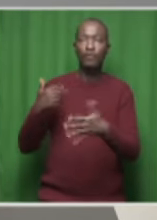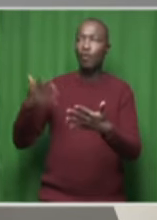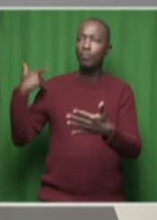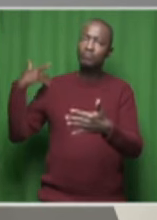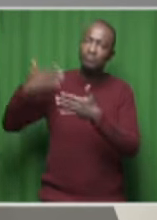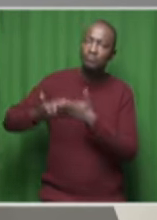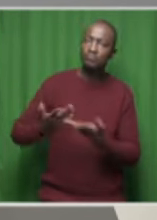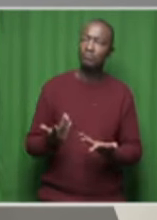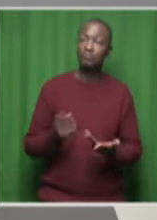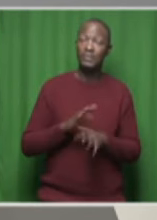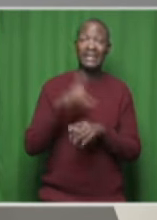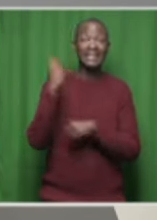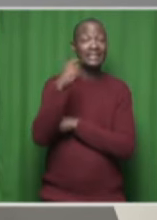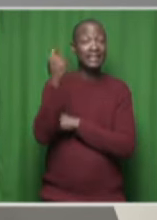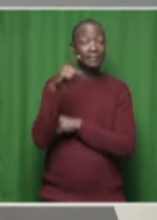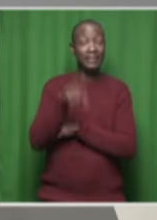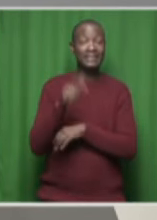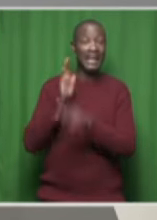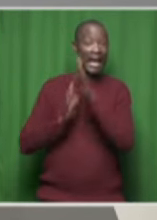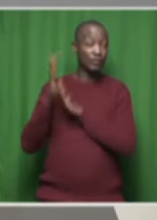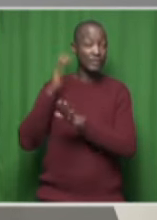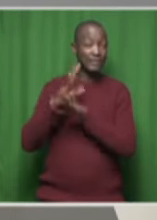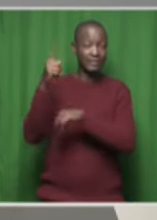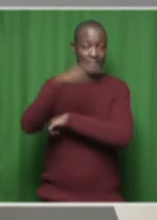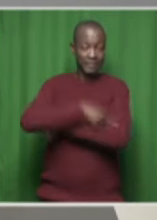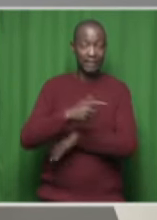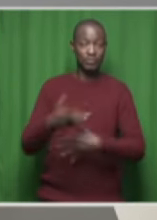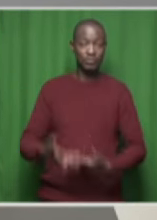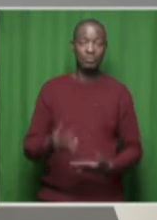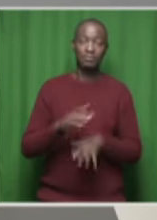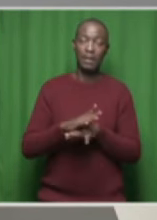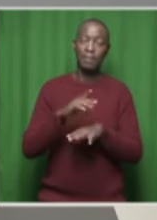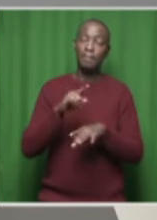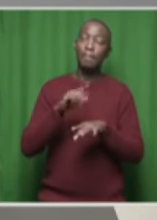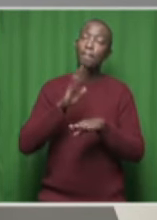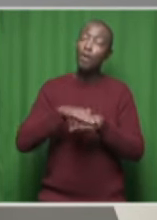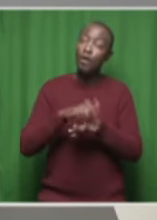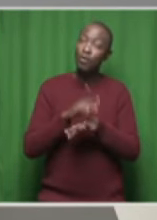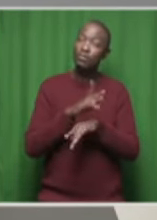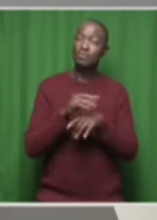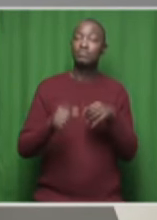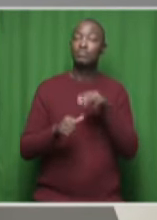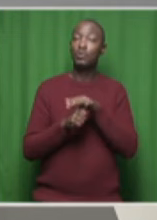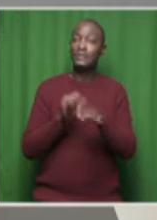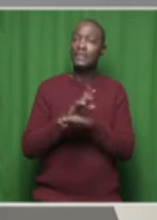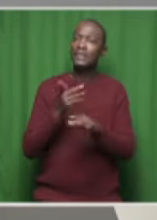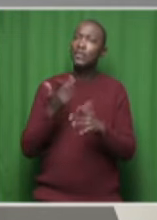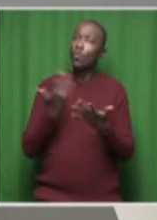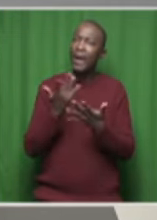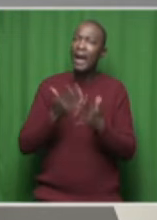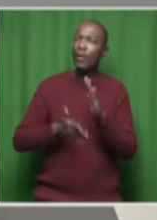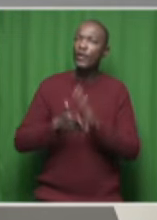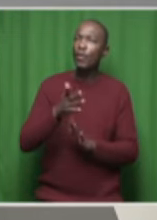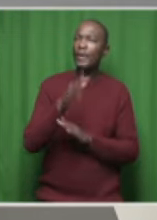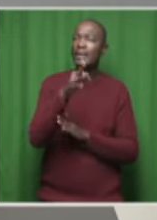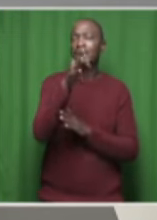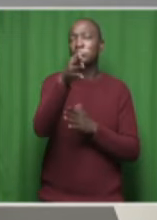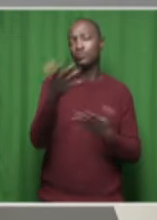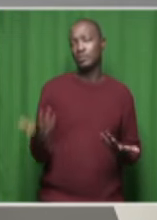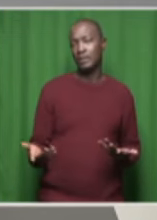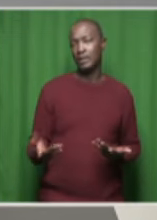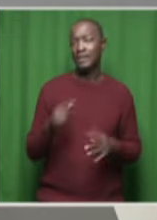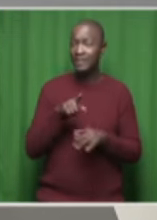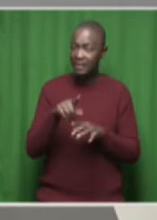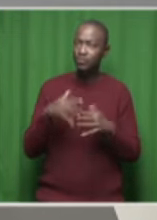Heritage Day by where we've come from, but also more importantly, where we need to get to as a people, is a way in which we'll construct